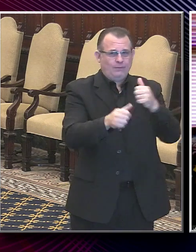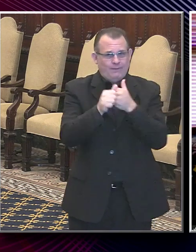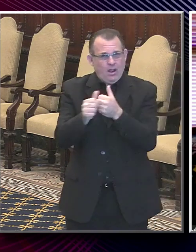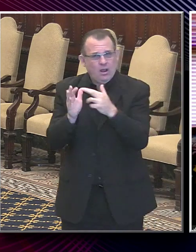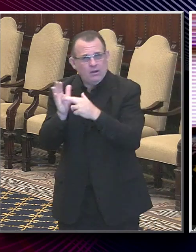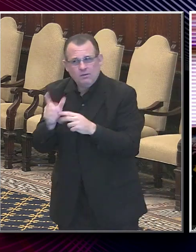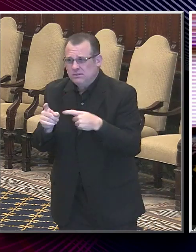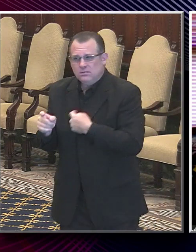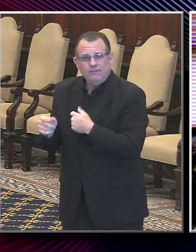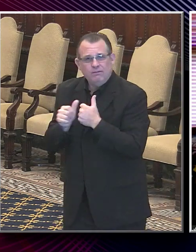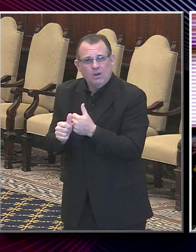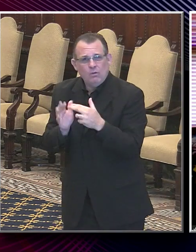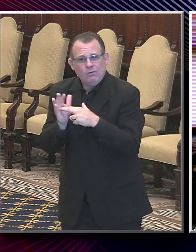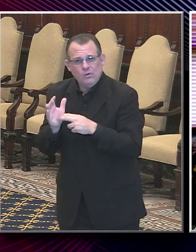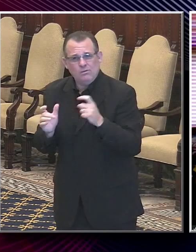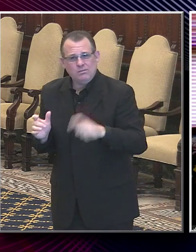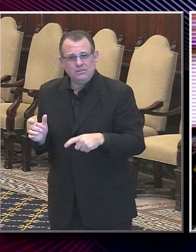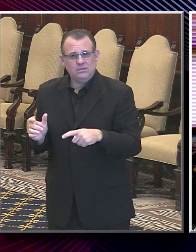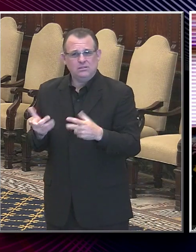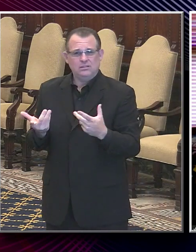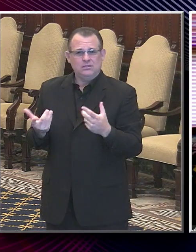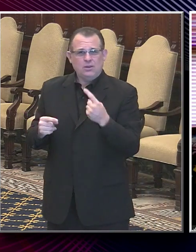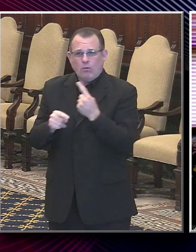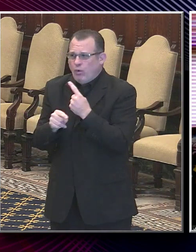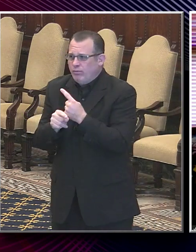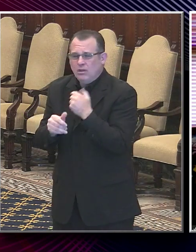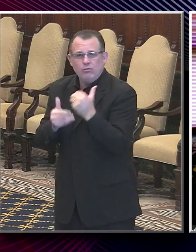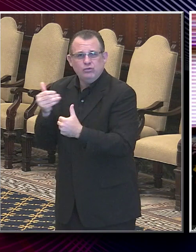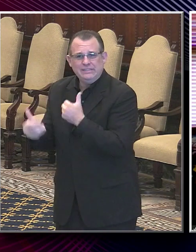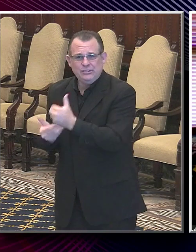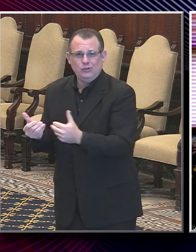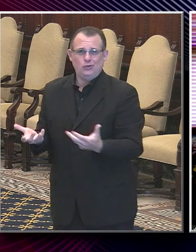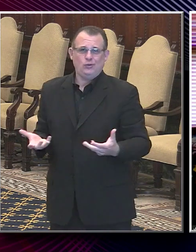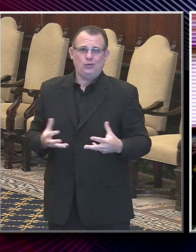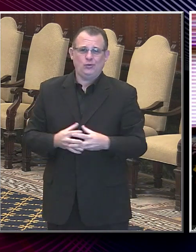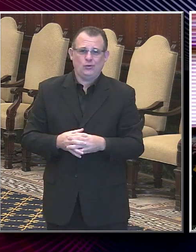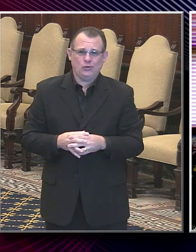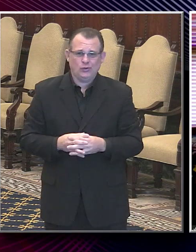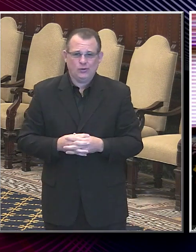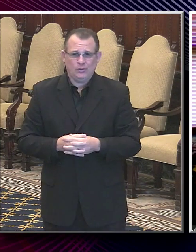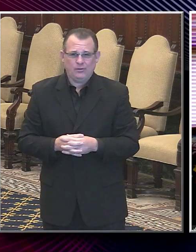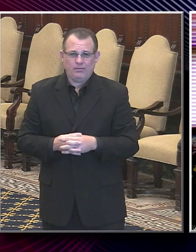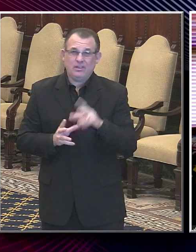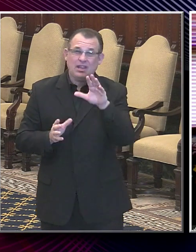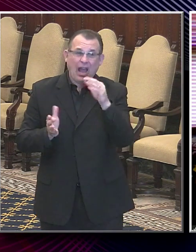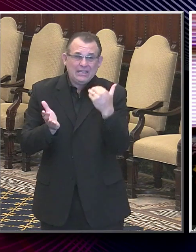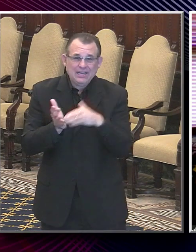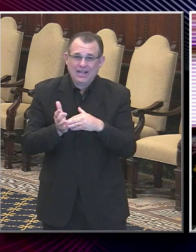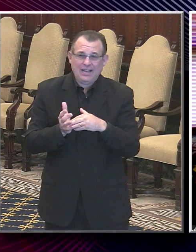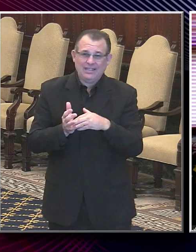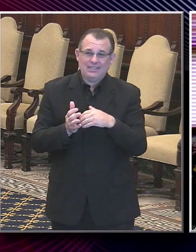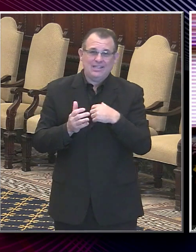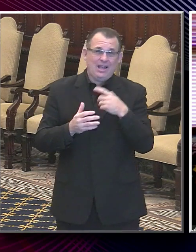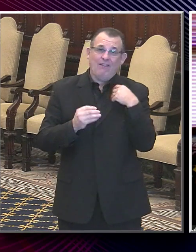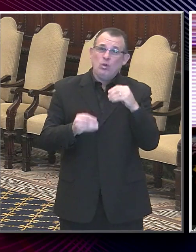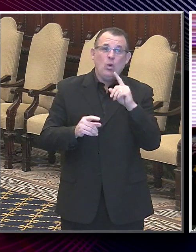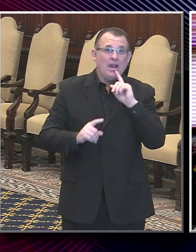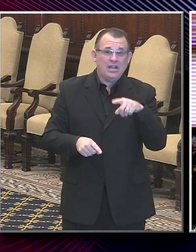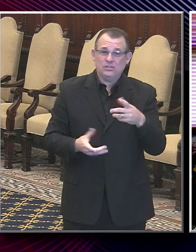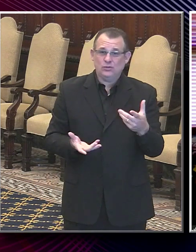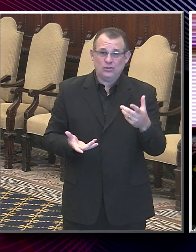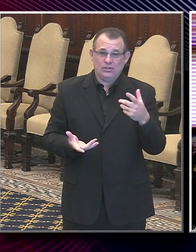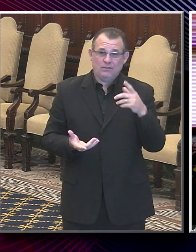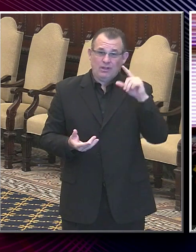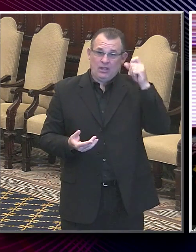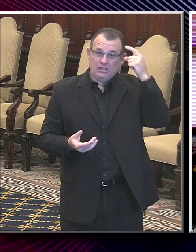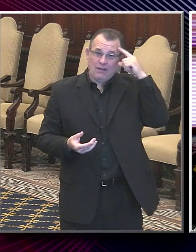and following reasonable procedures during the course of their day. So I don't know the answer to the question, but as Governor Murphy